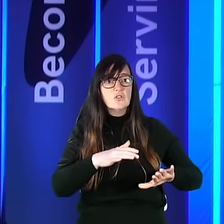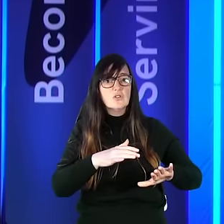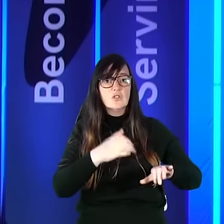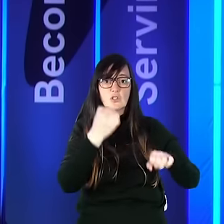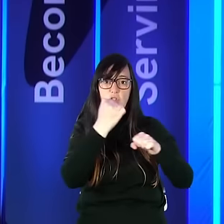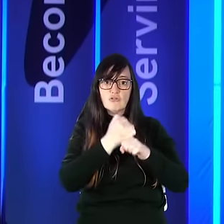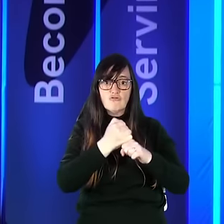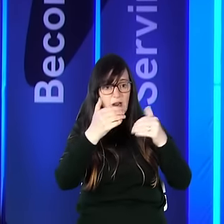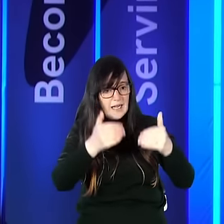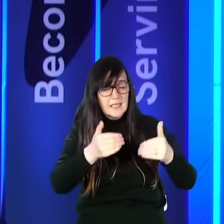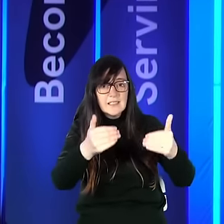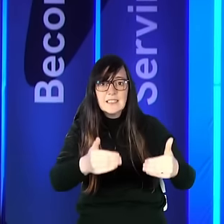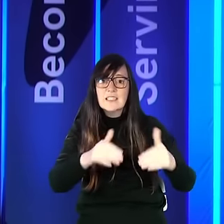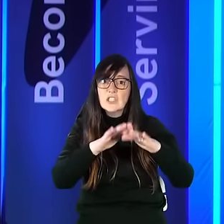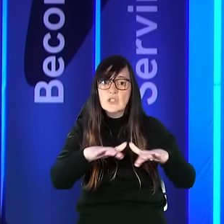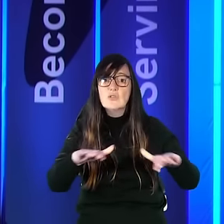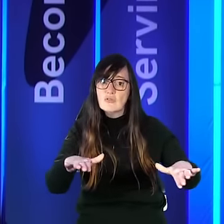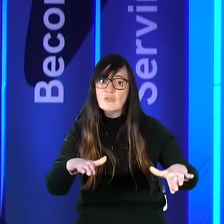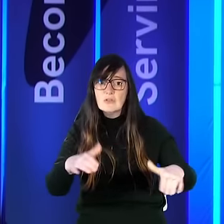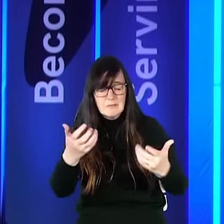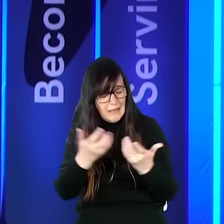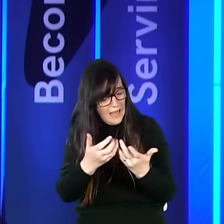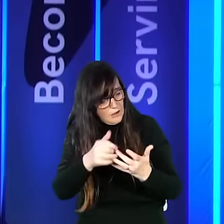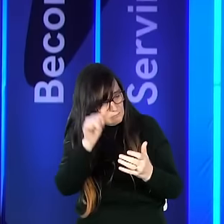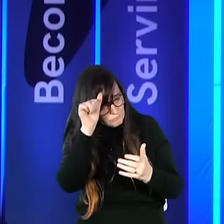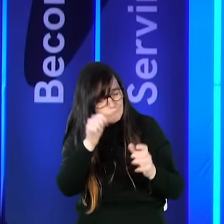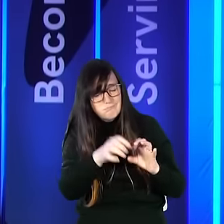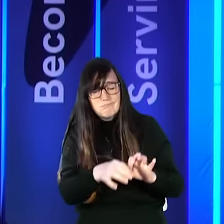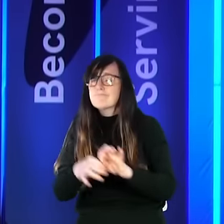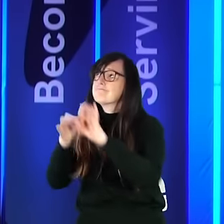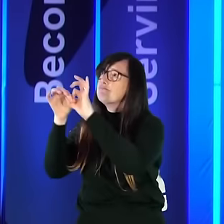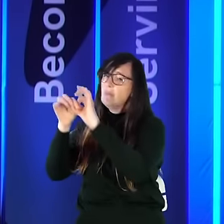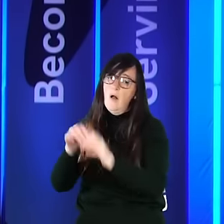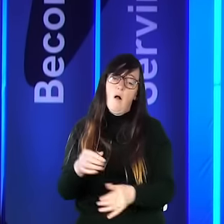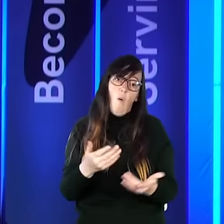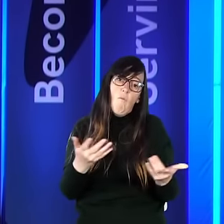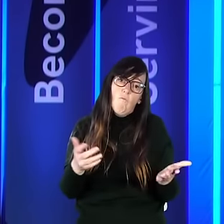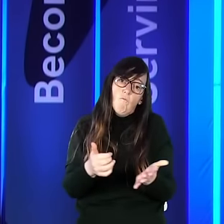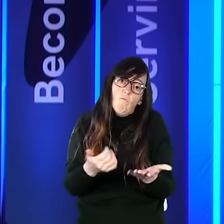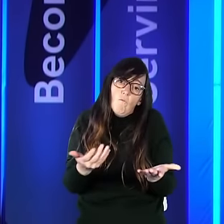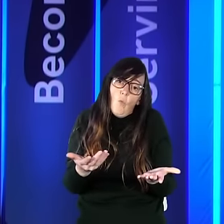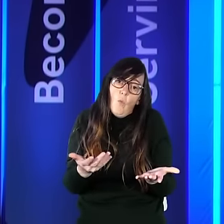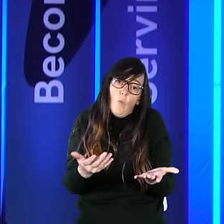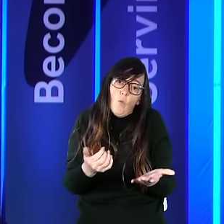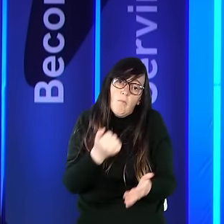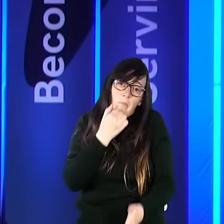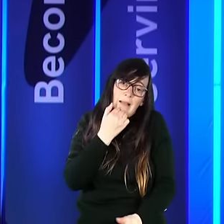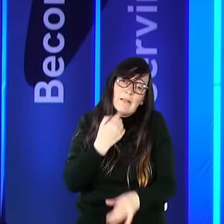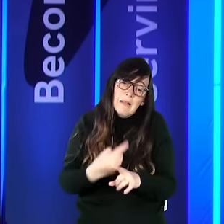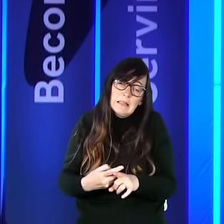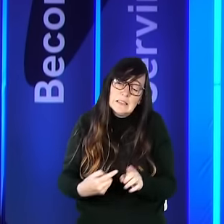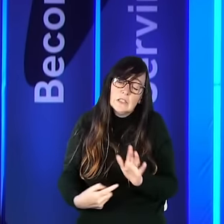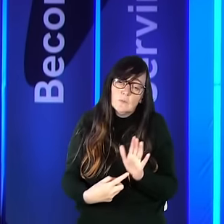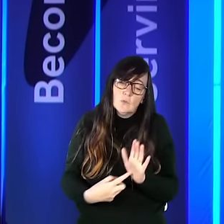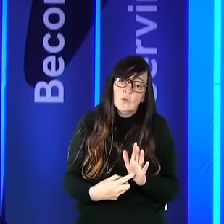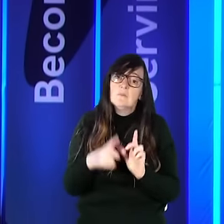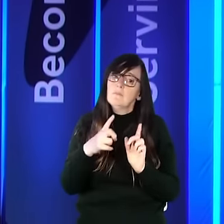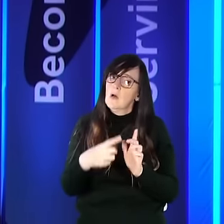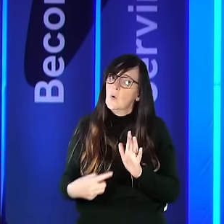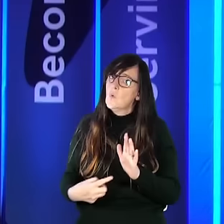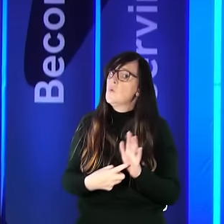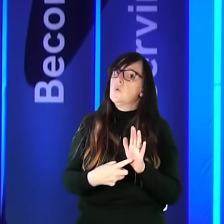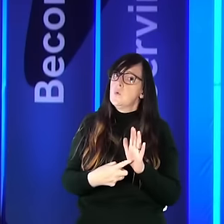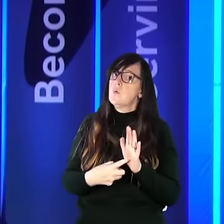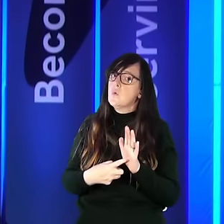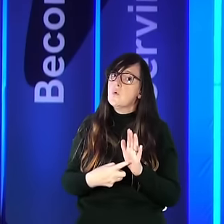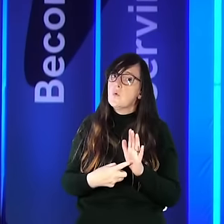Yes, we want them to know maths and English, but the key passion of Christian parents is for our kids to know the Lord and